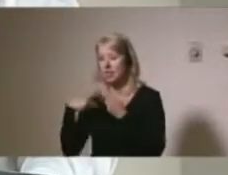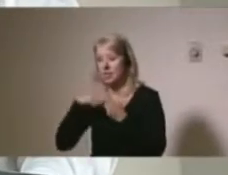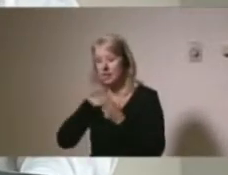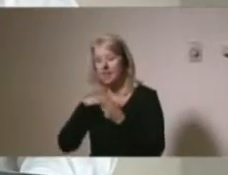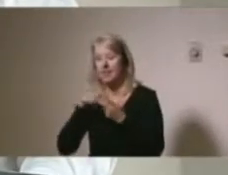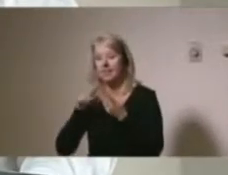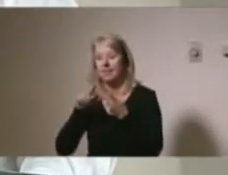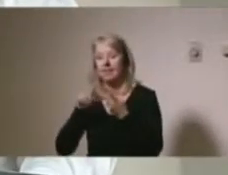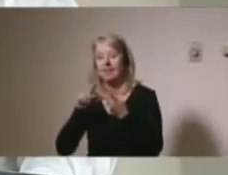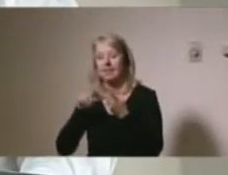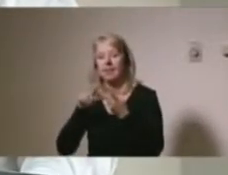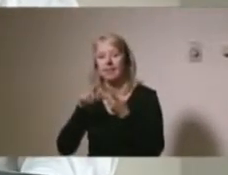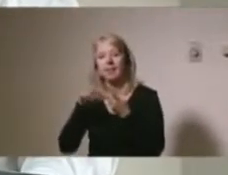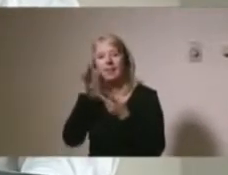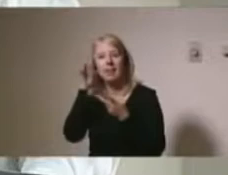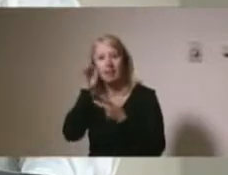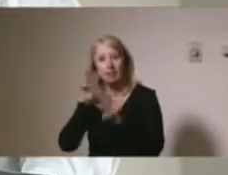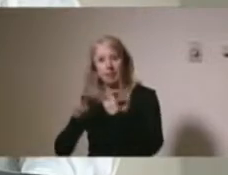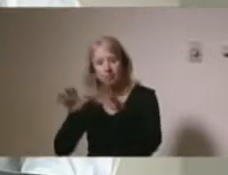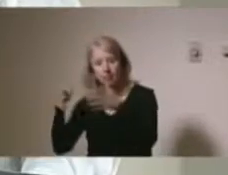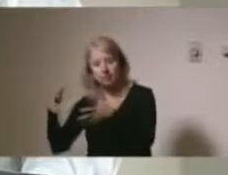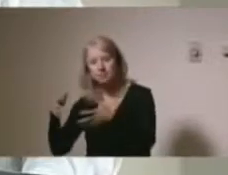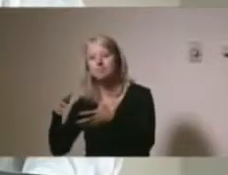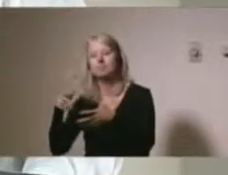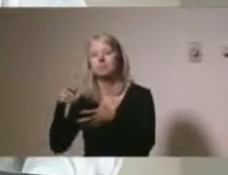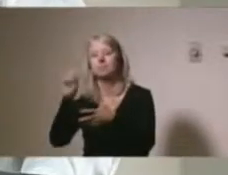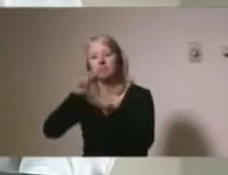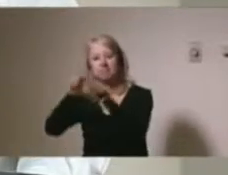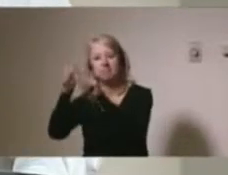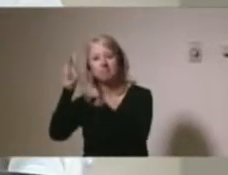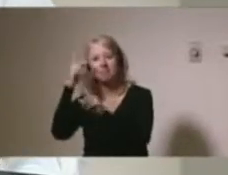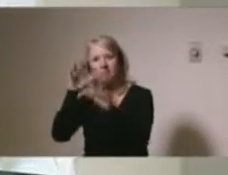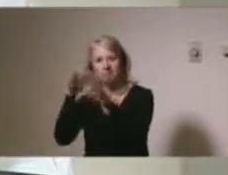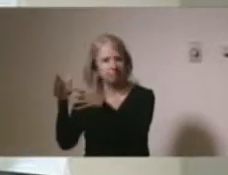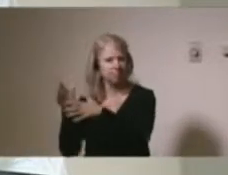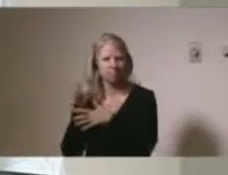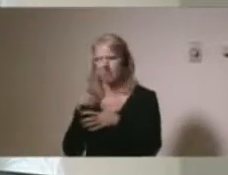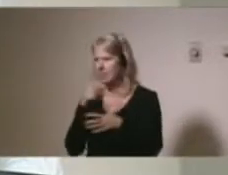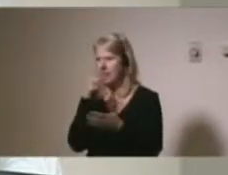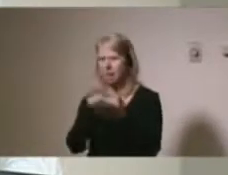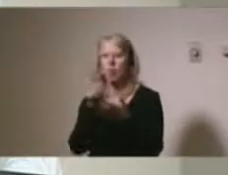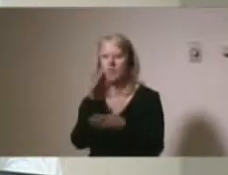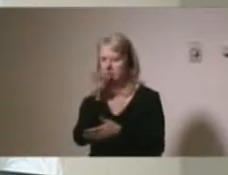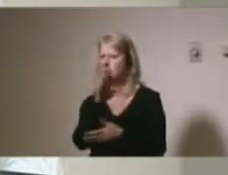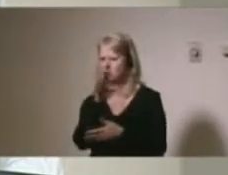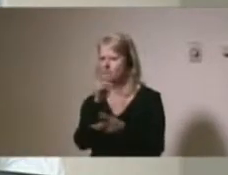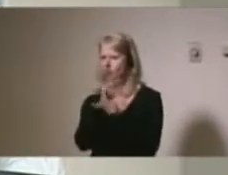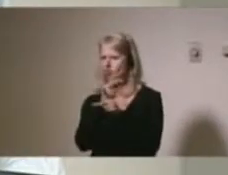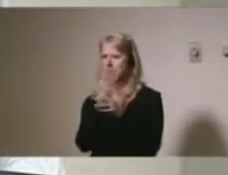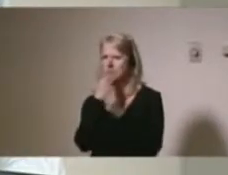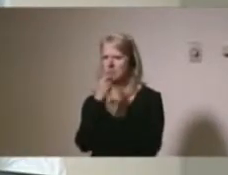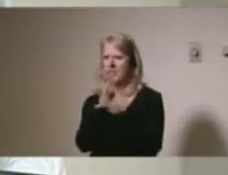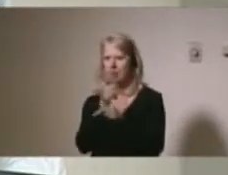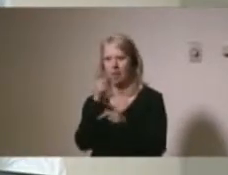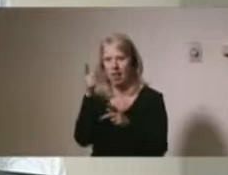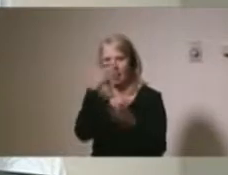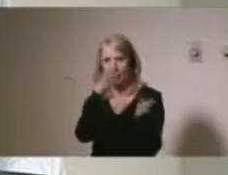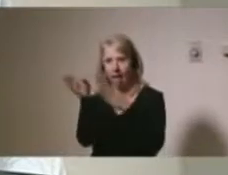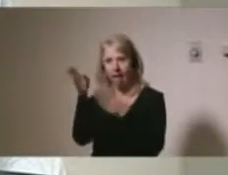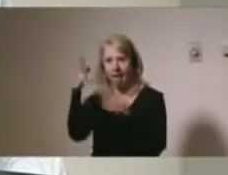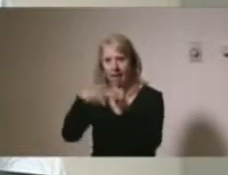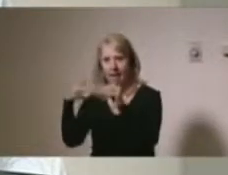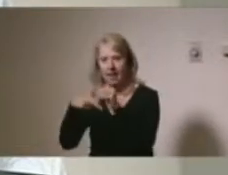the Assembly of First Nations, and the political parties, is Canada Post did the right thing. You know, they were looking at doing these cuts because they